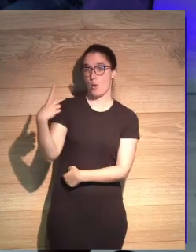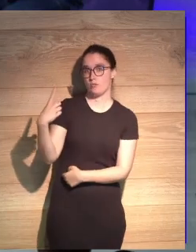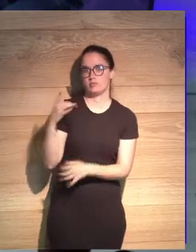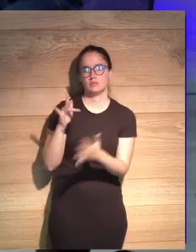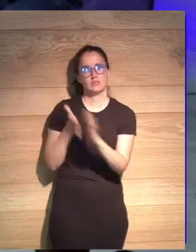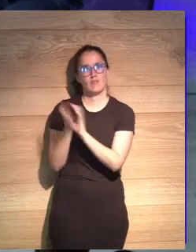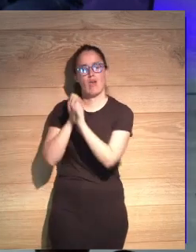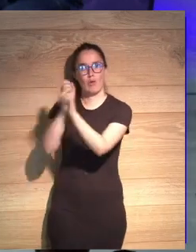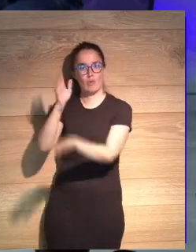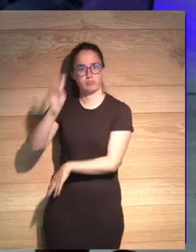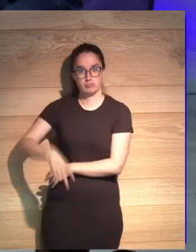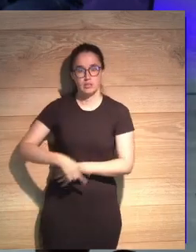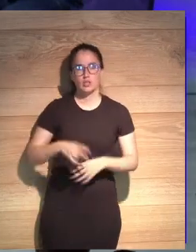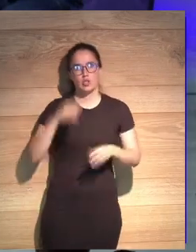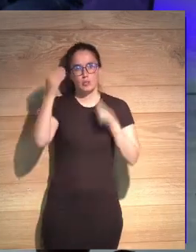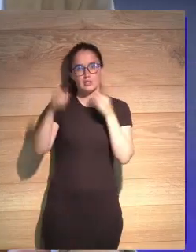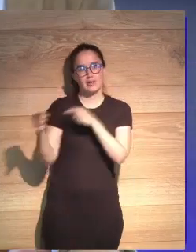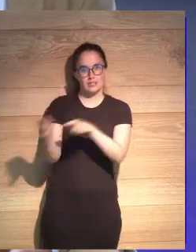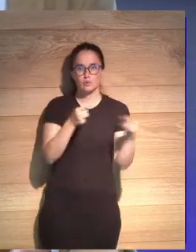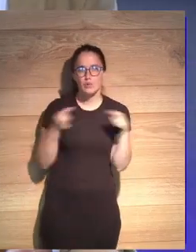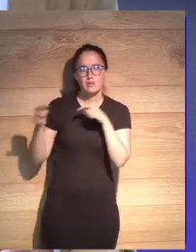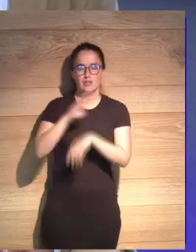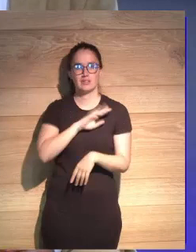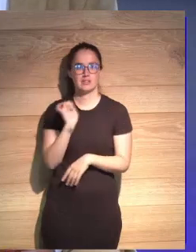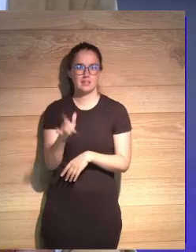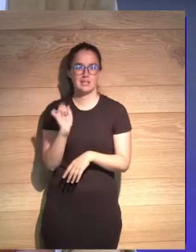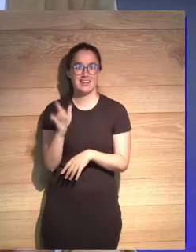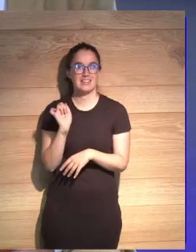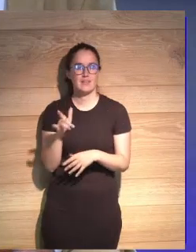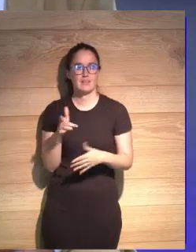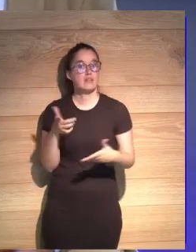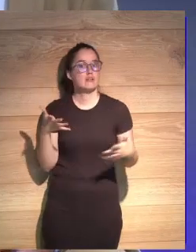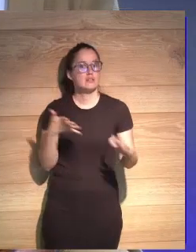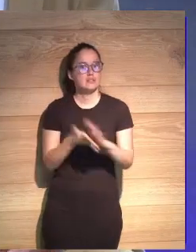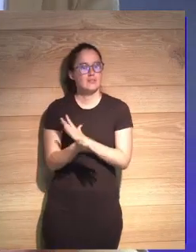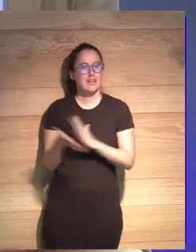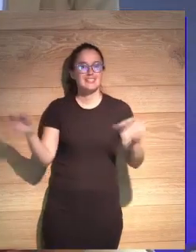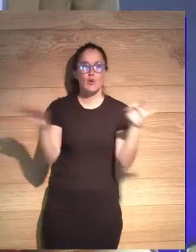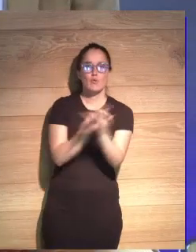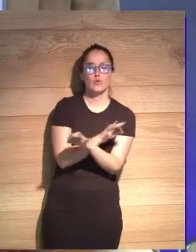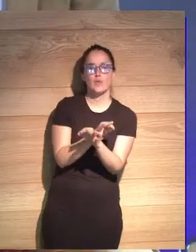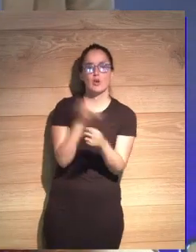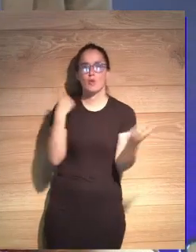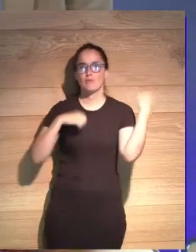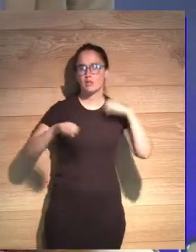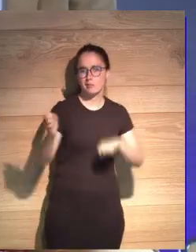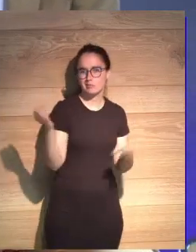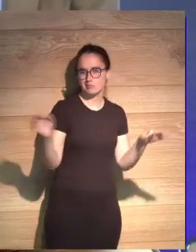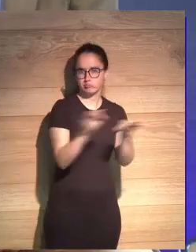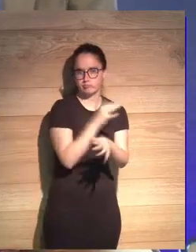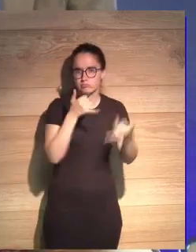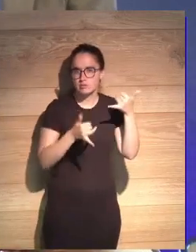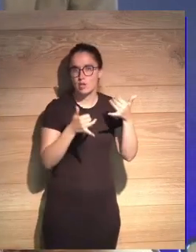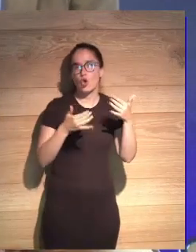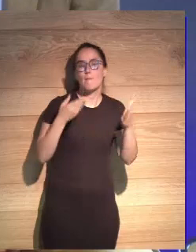saying 6 hours a day, and just 1 out of 7 of them has an addiction. Well, I think it's